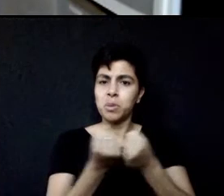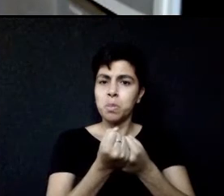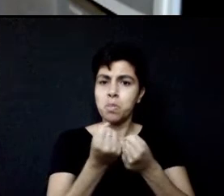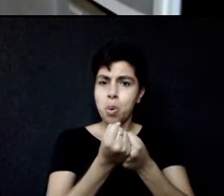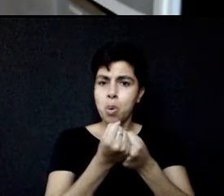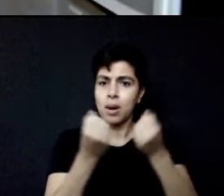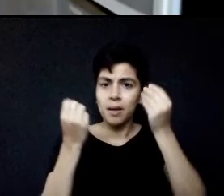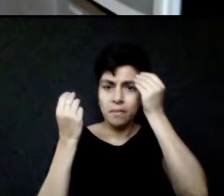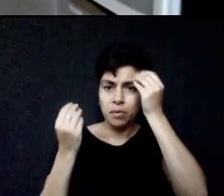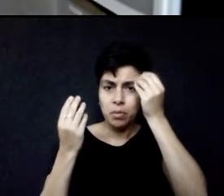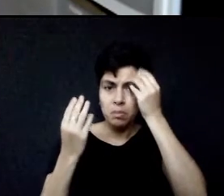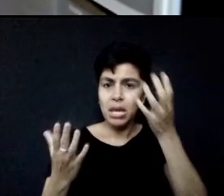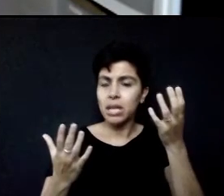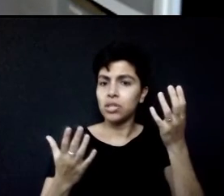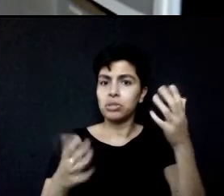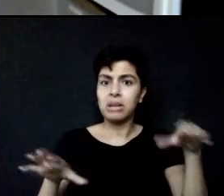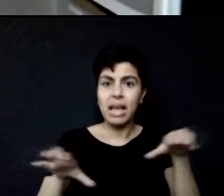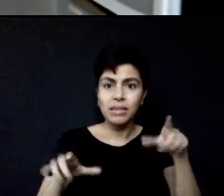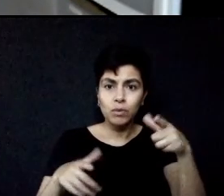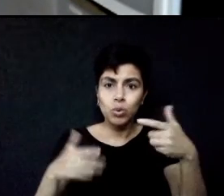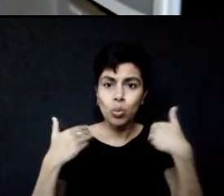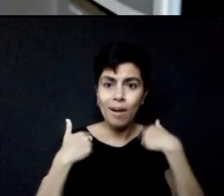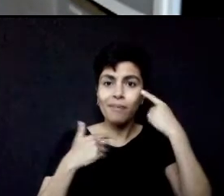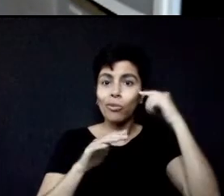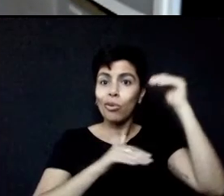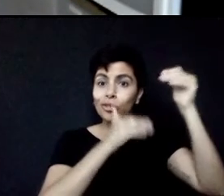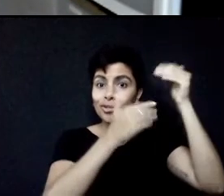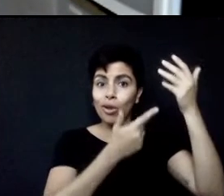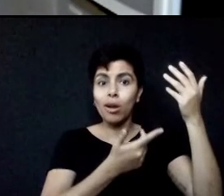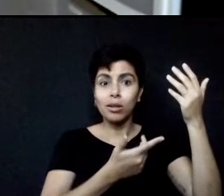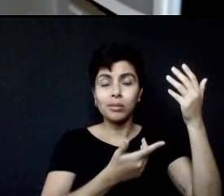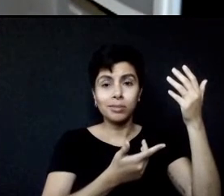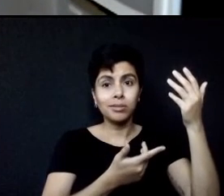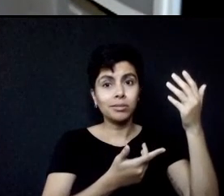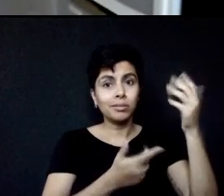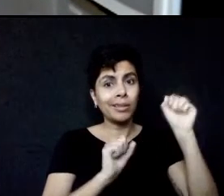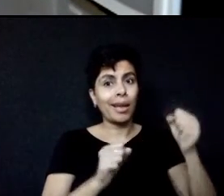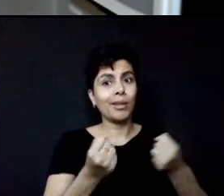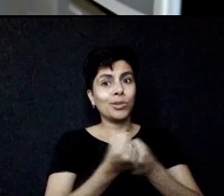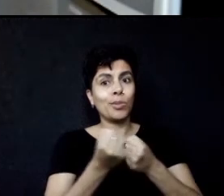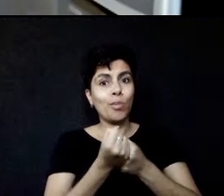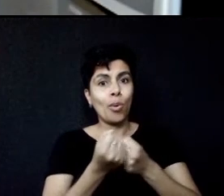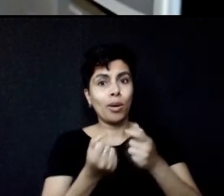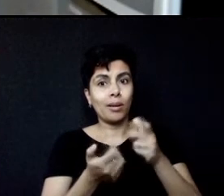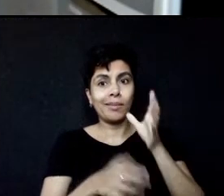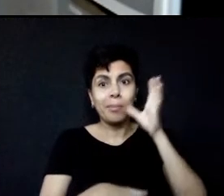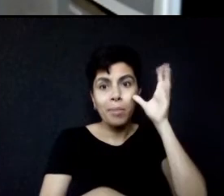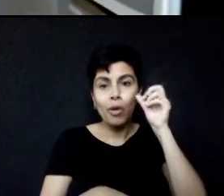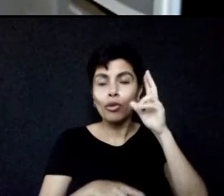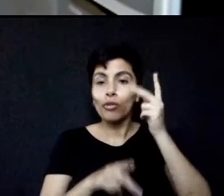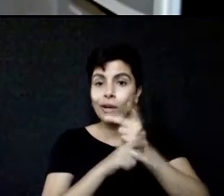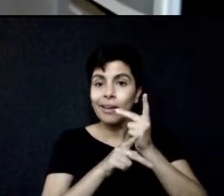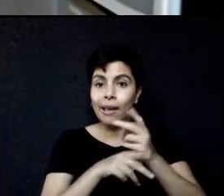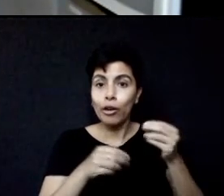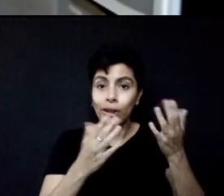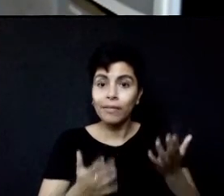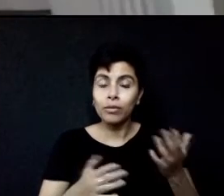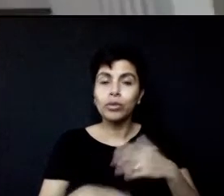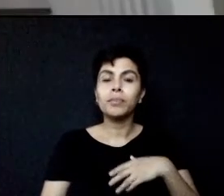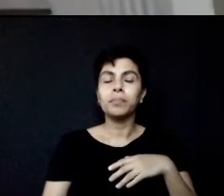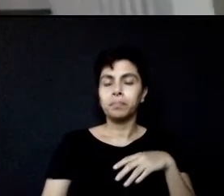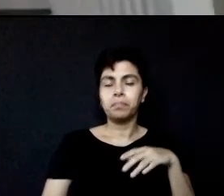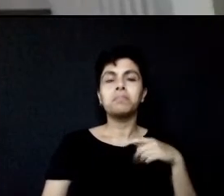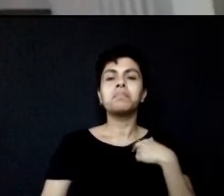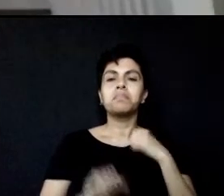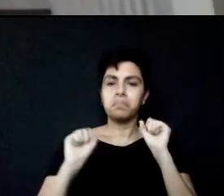or information, any activities you have for adults around this to support the parent or caregiver? Yeah,